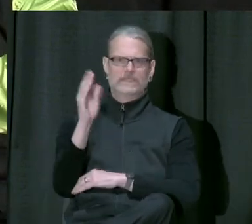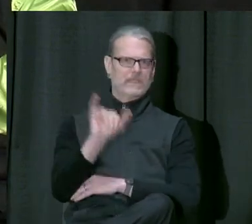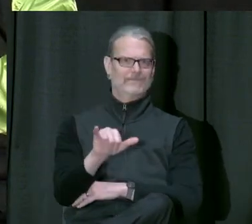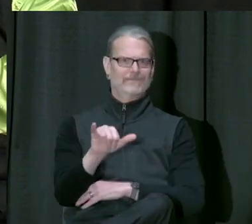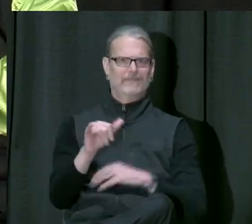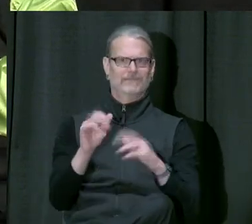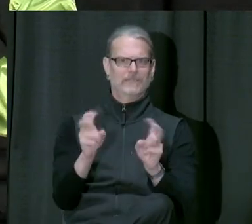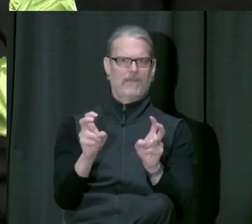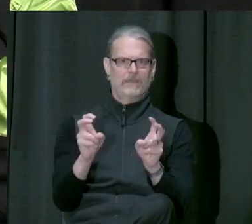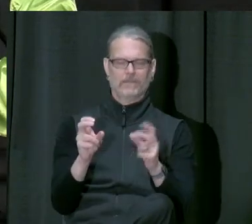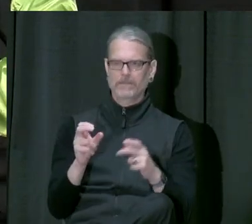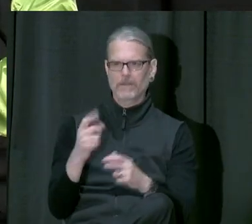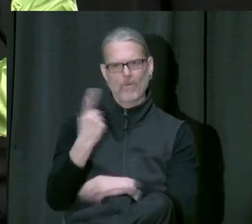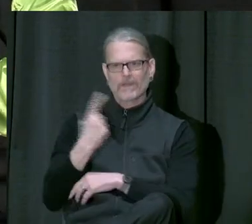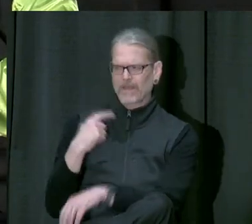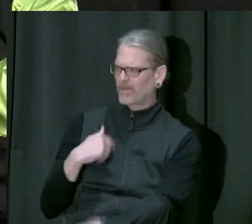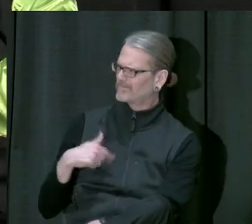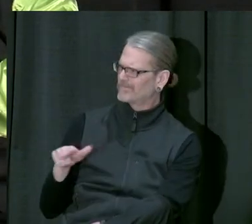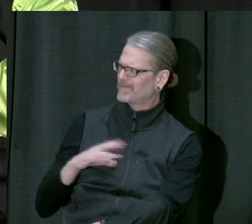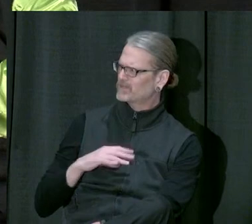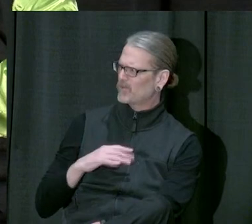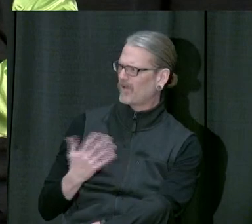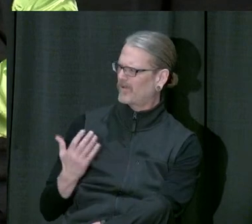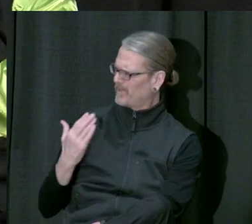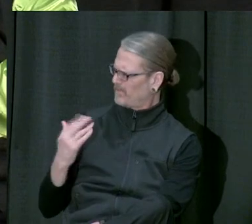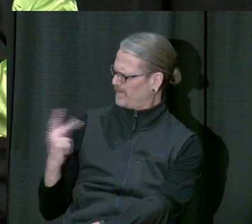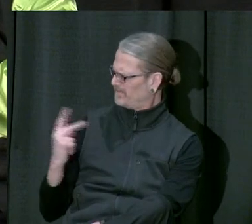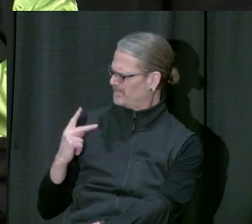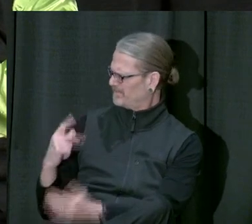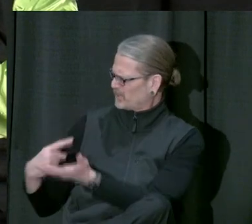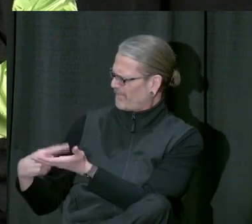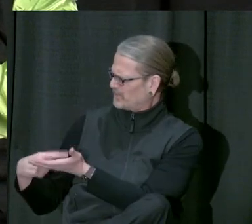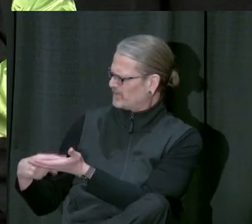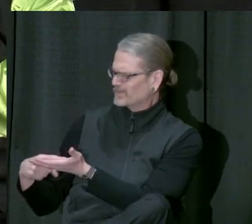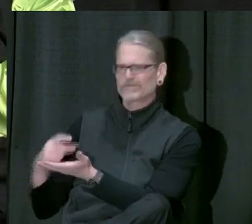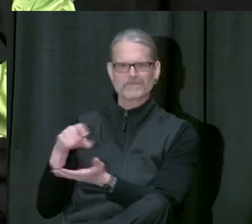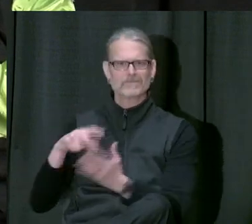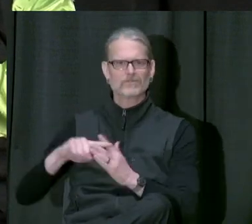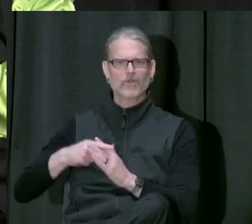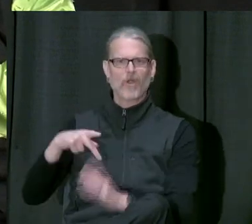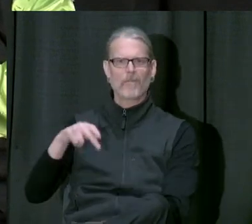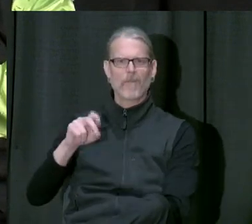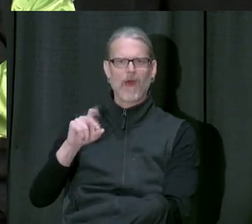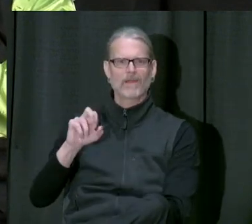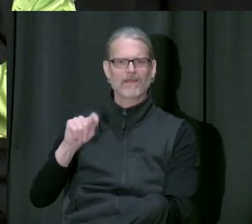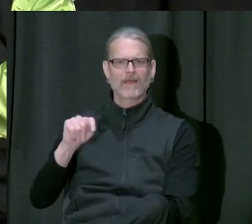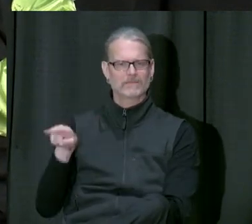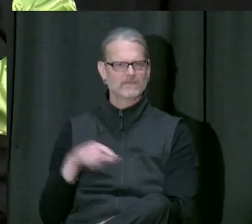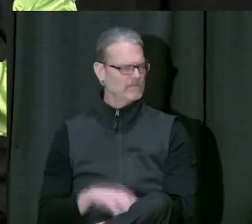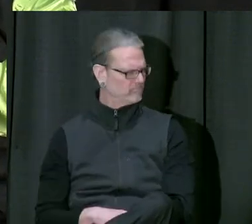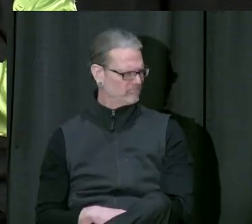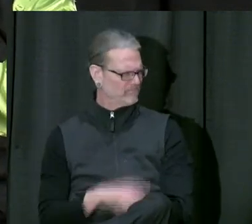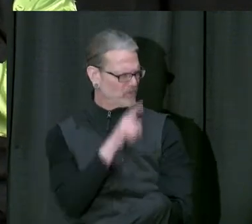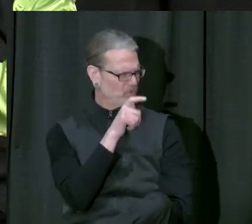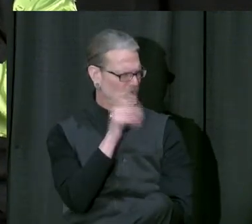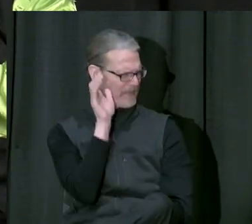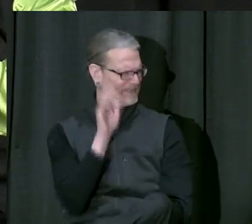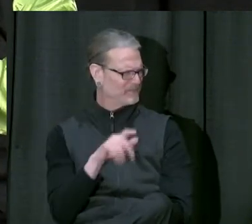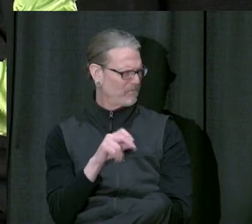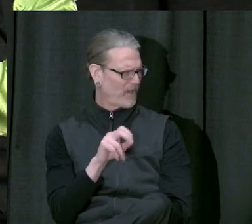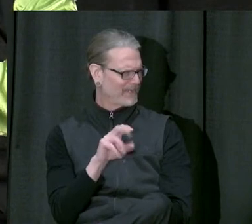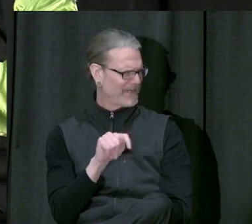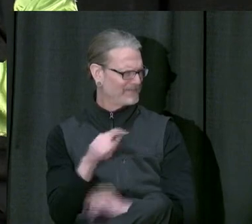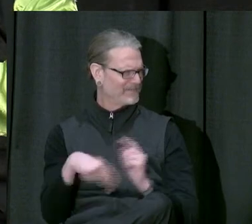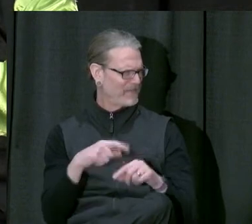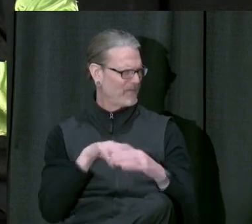this is really cool stuff. Somebody would probably want to listen to this conversation. We should start a podcast. He says, who's gonna listen to a podcast on accessibility?